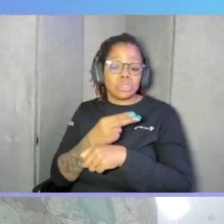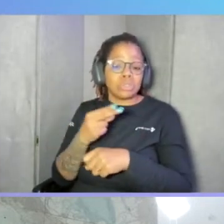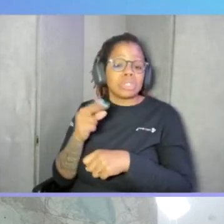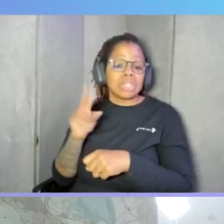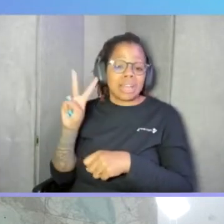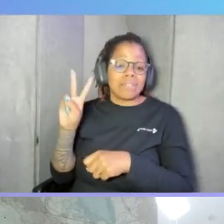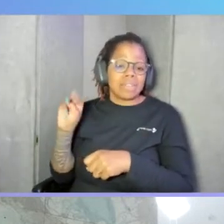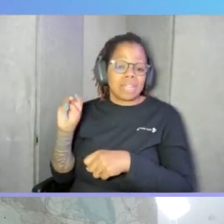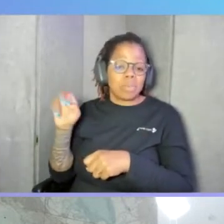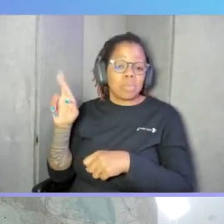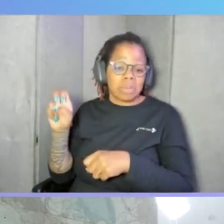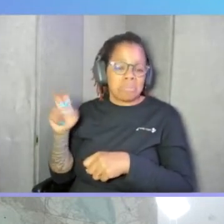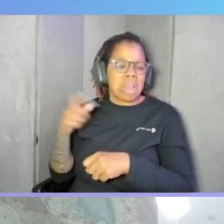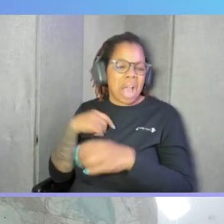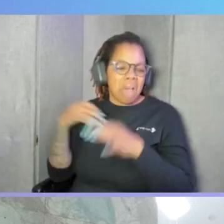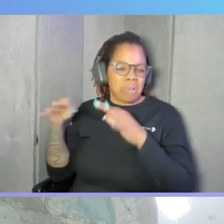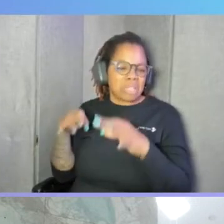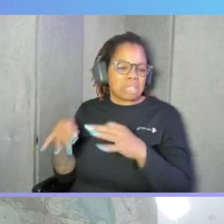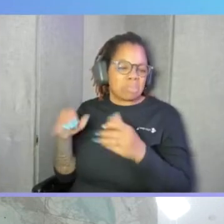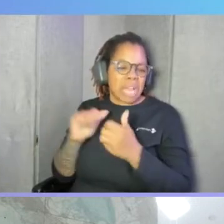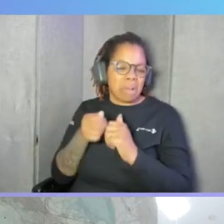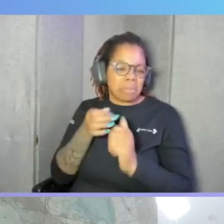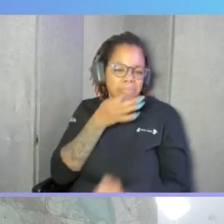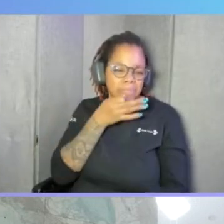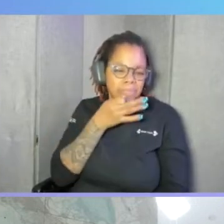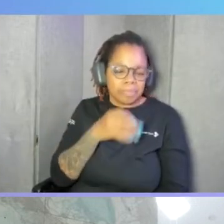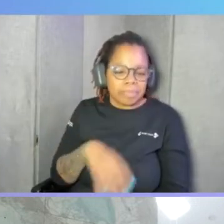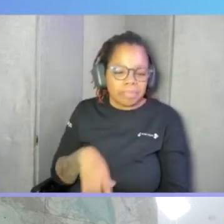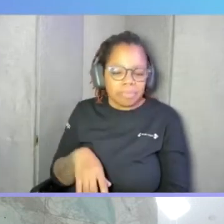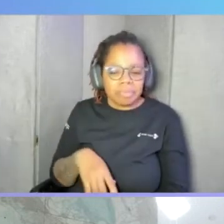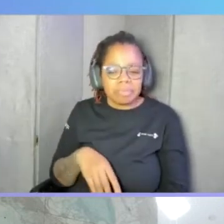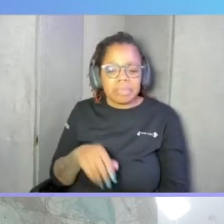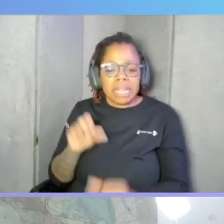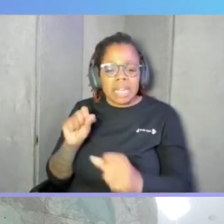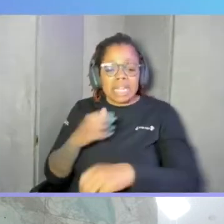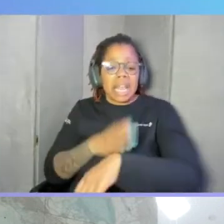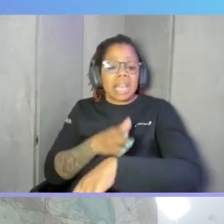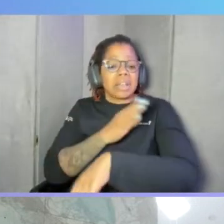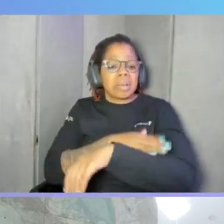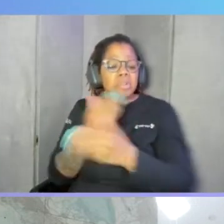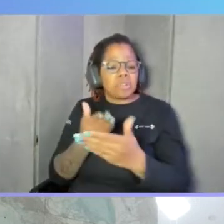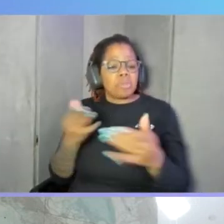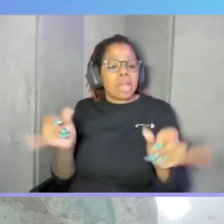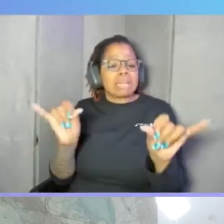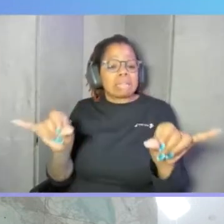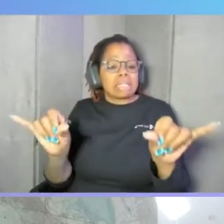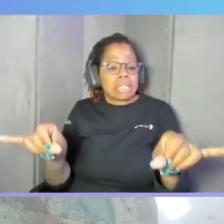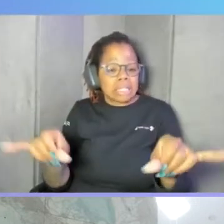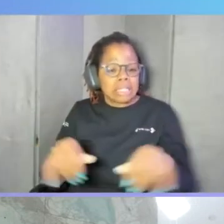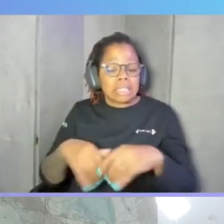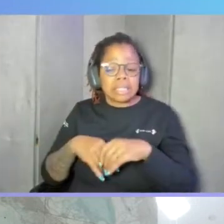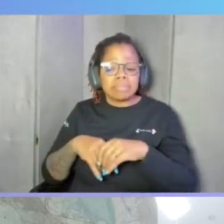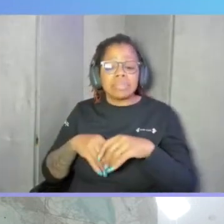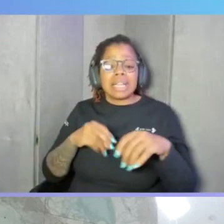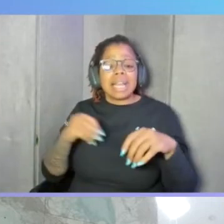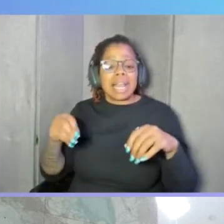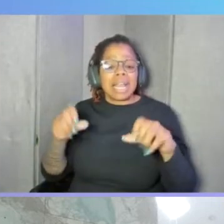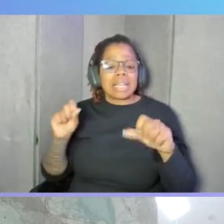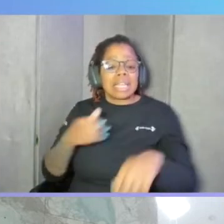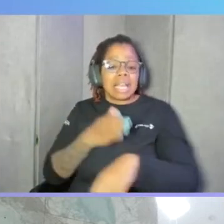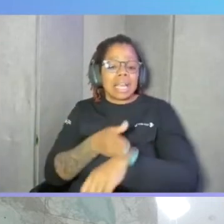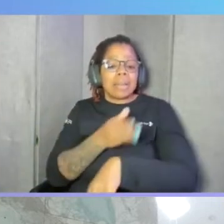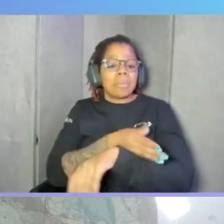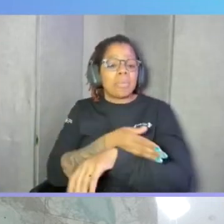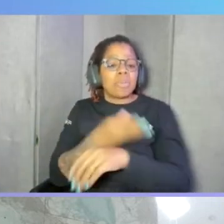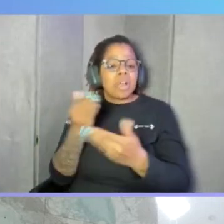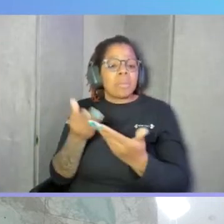talk about how we did that a little bit later. It can improve product consistency, and it can improve product